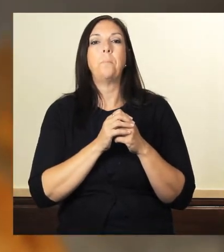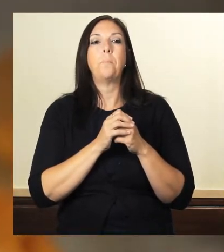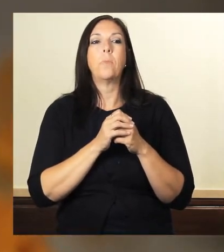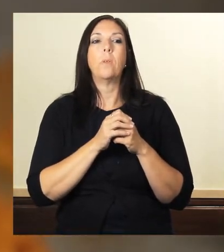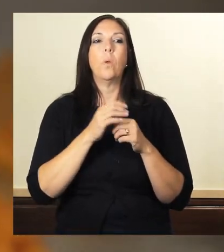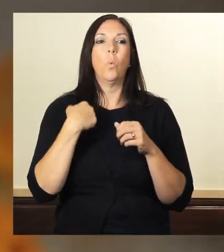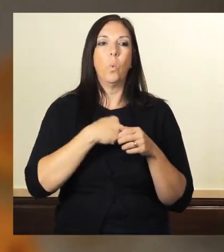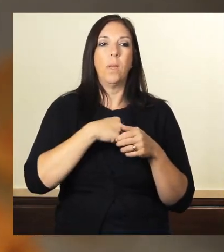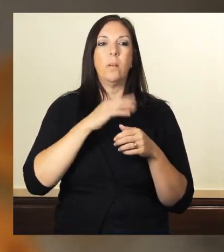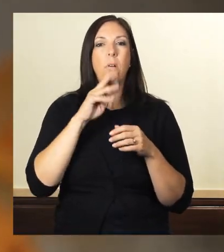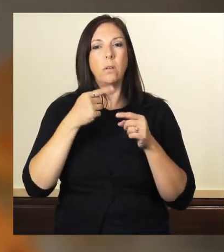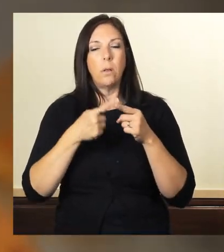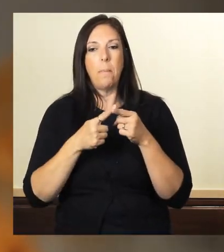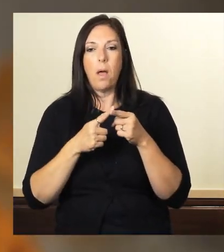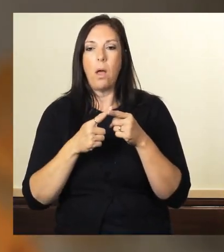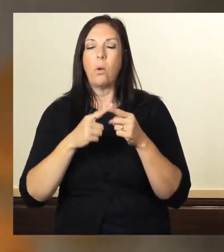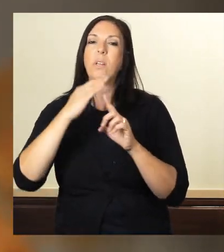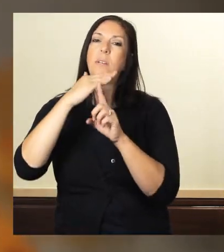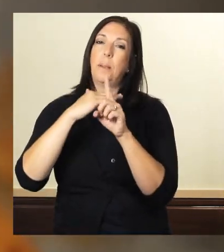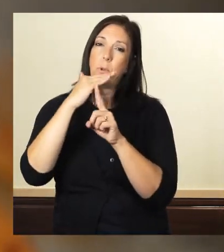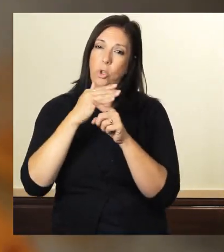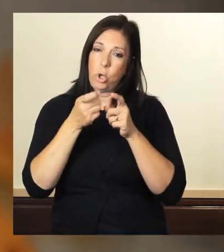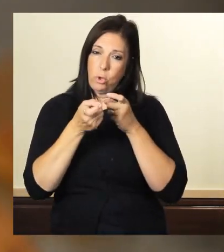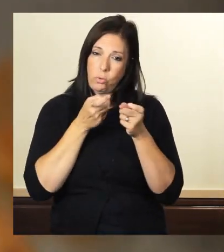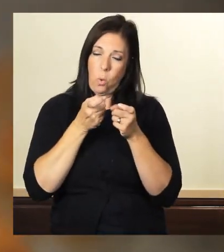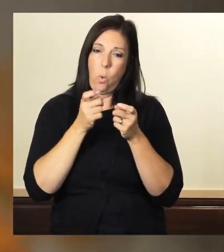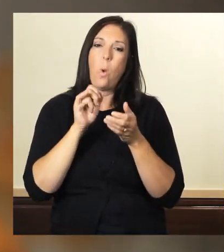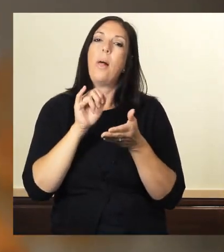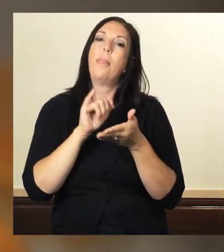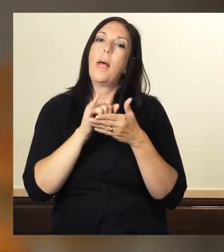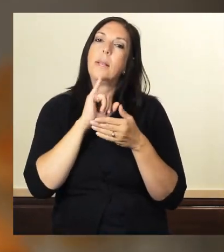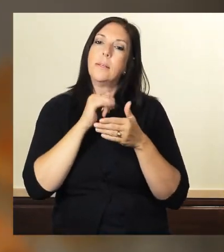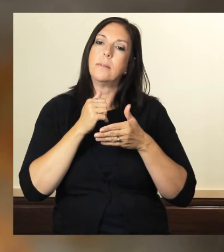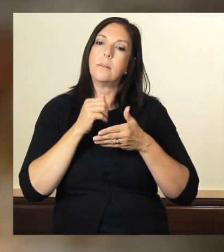serve. We outlined aspects of temperature